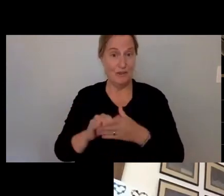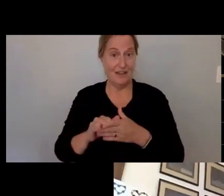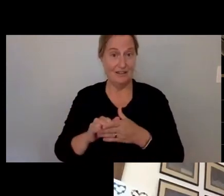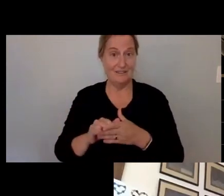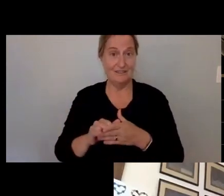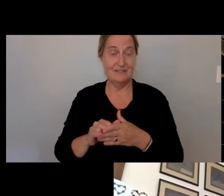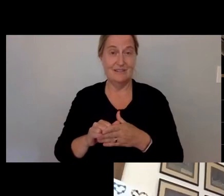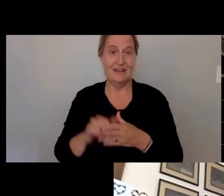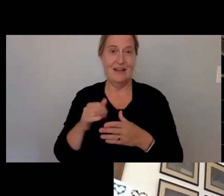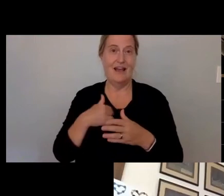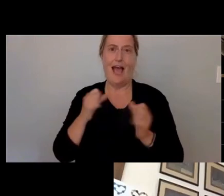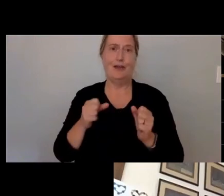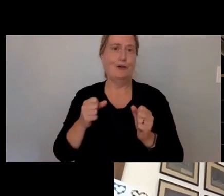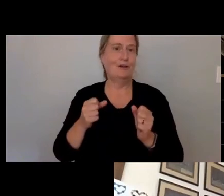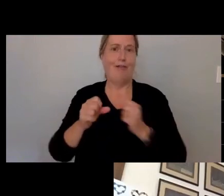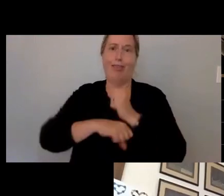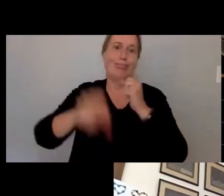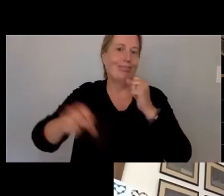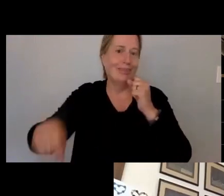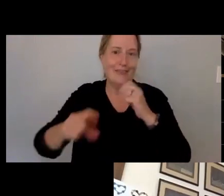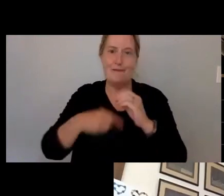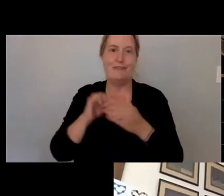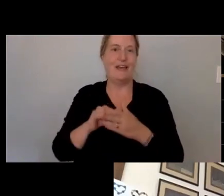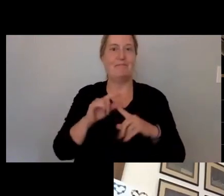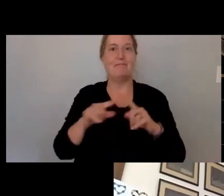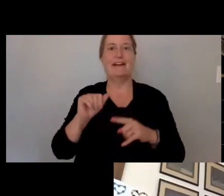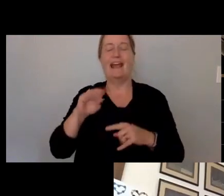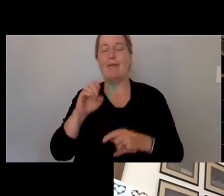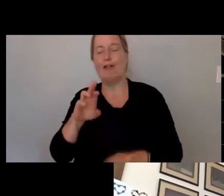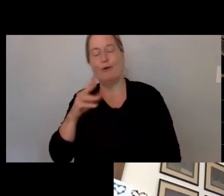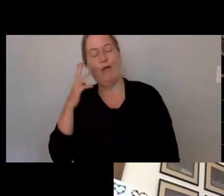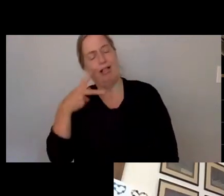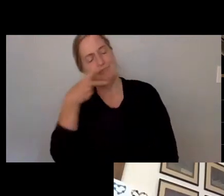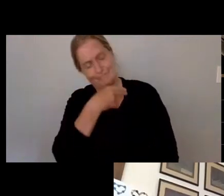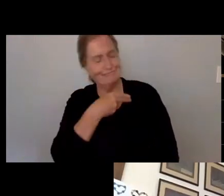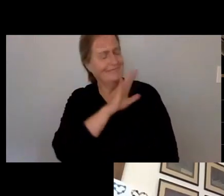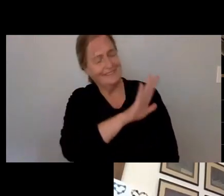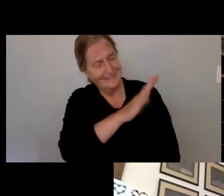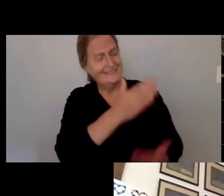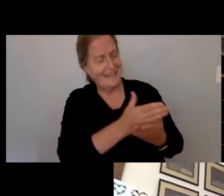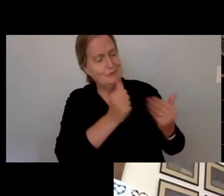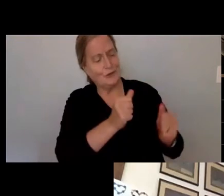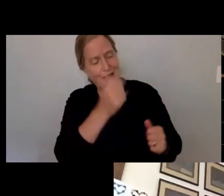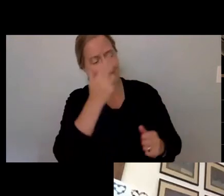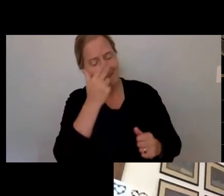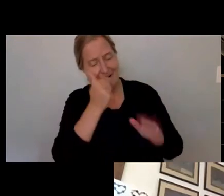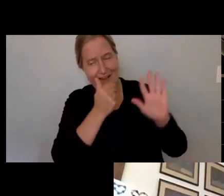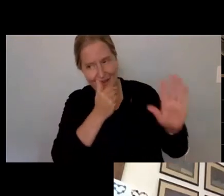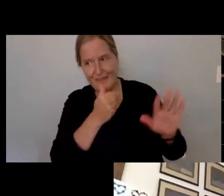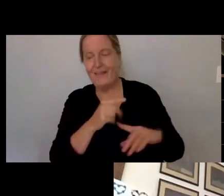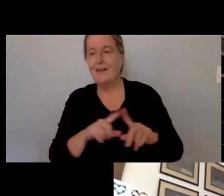wonky on that, but I know Abeler will cut me off and say, "Look, Hoffman, you know, you're not funny. Don't try to be funny. Your wife is right." And so,